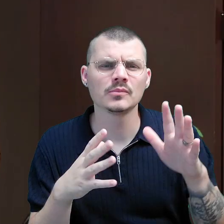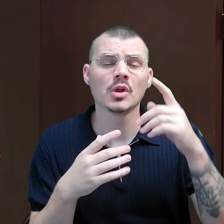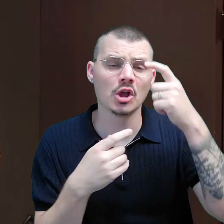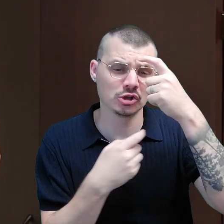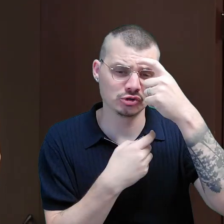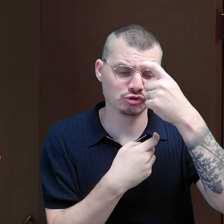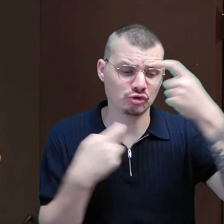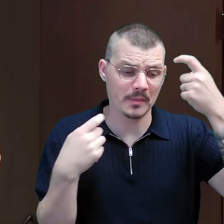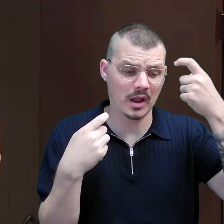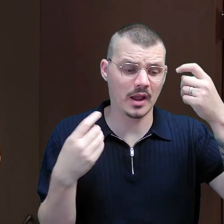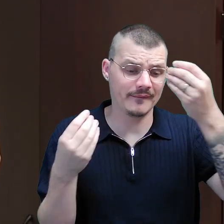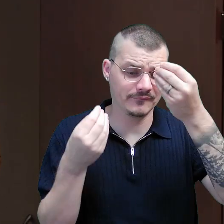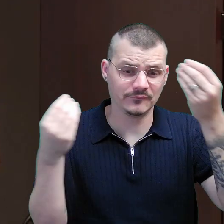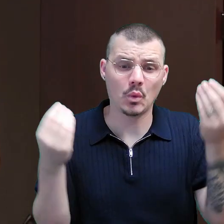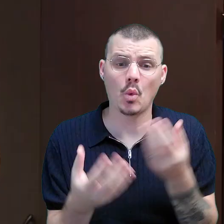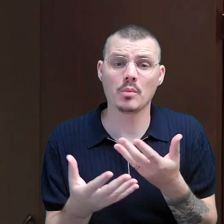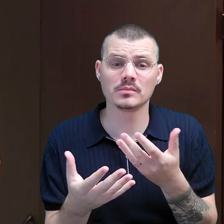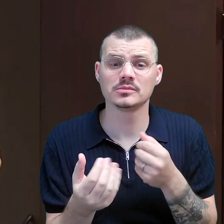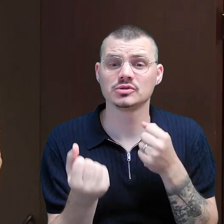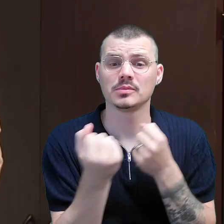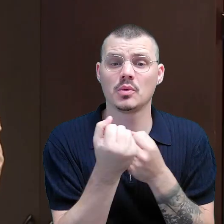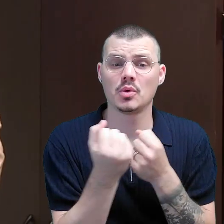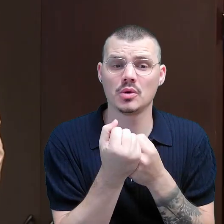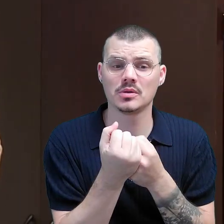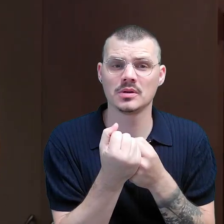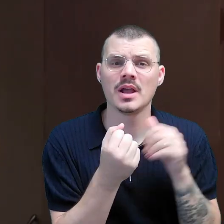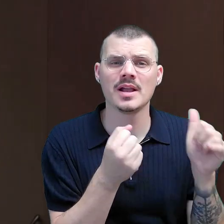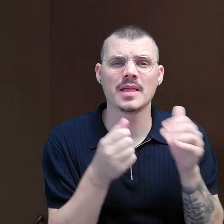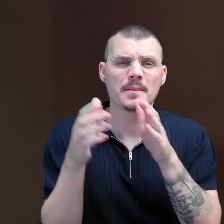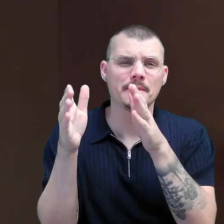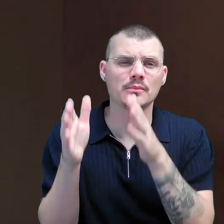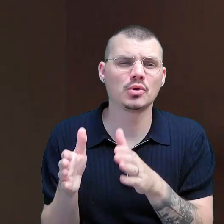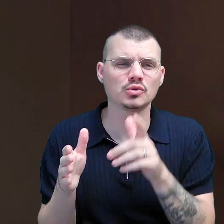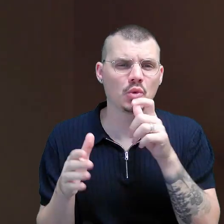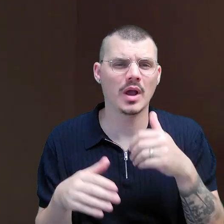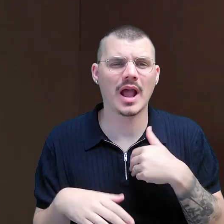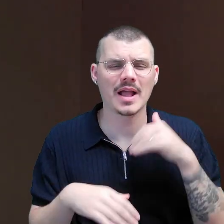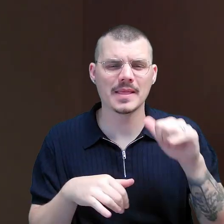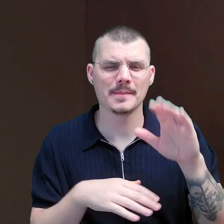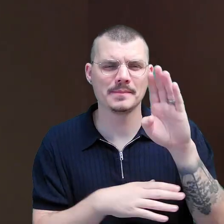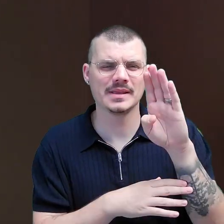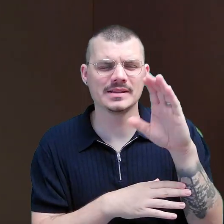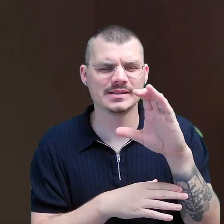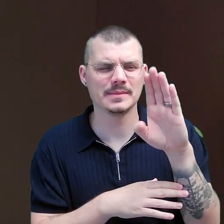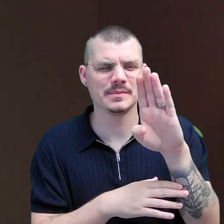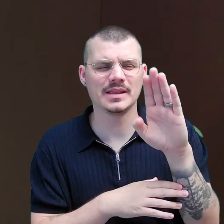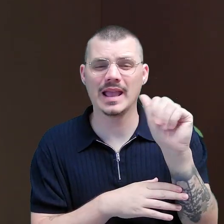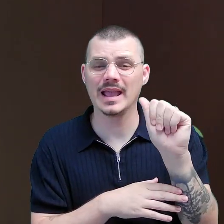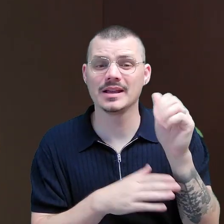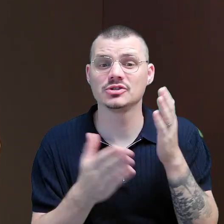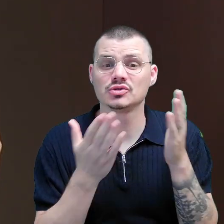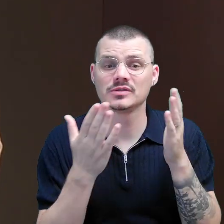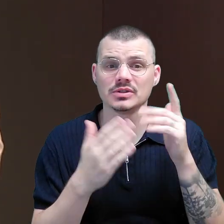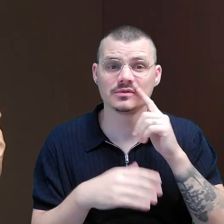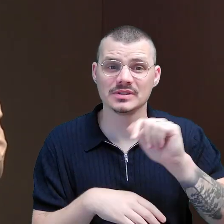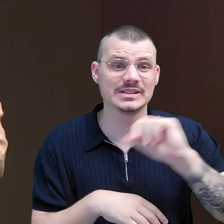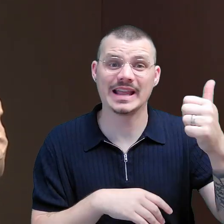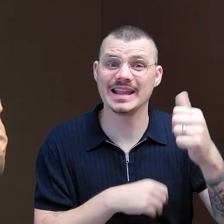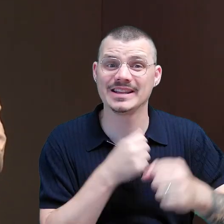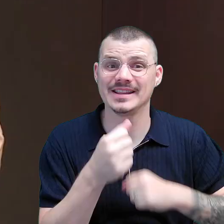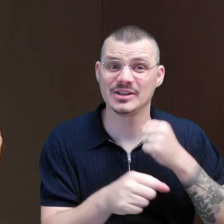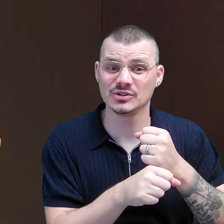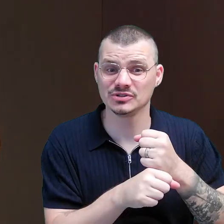trauma-informed supports, and the fella that had BCBA services for 10 years, and it was